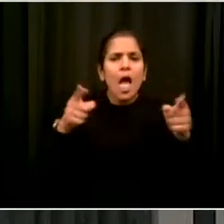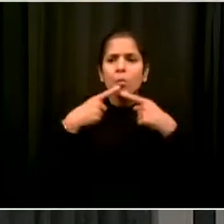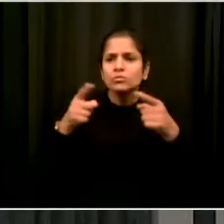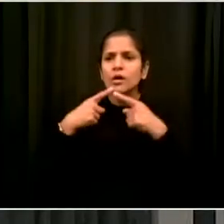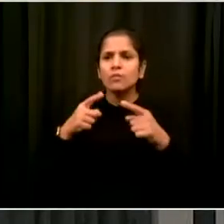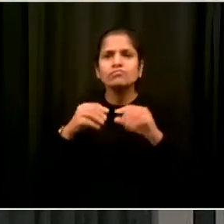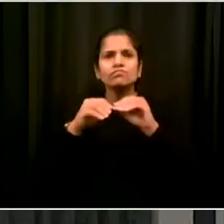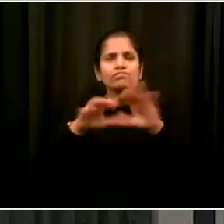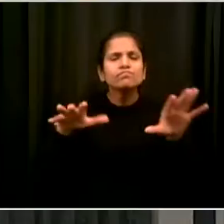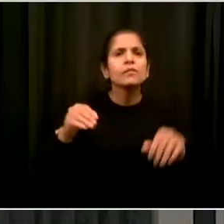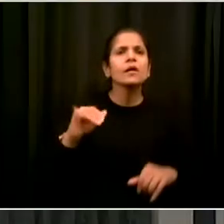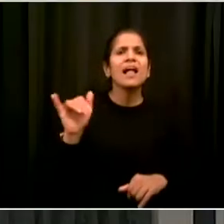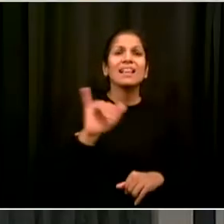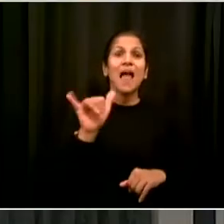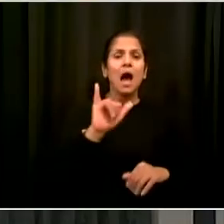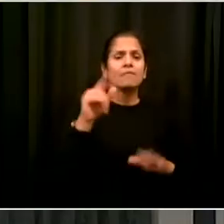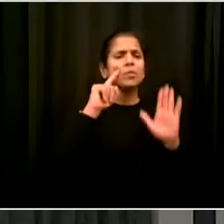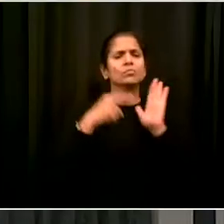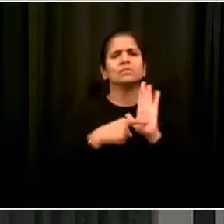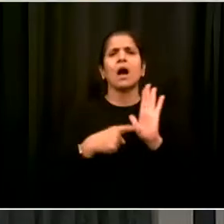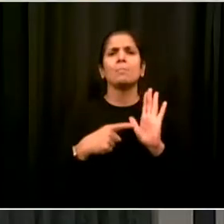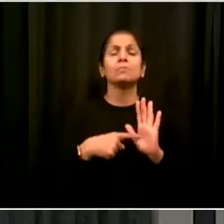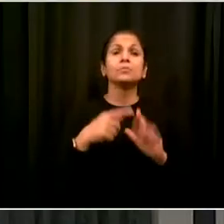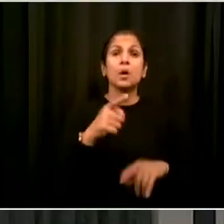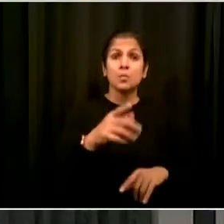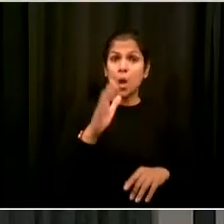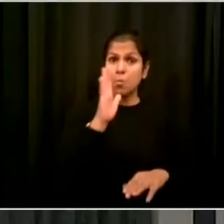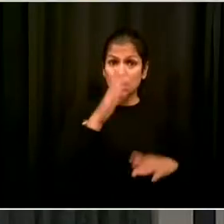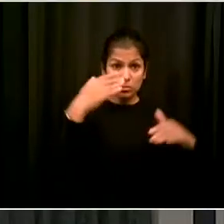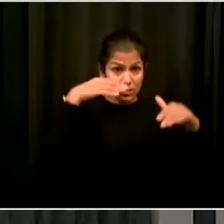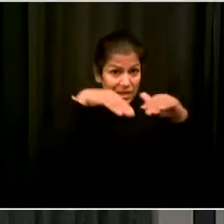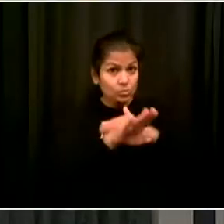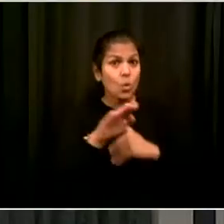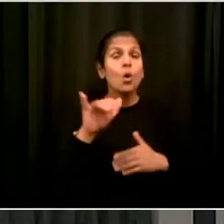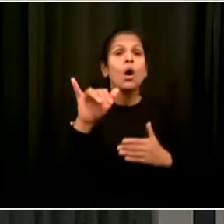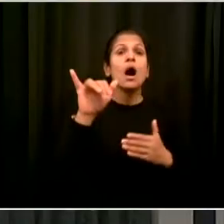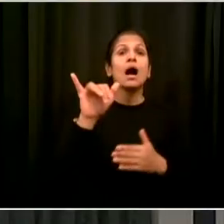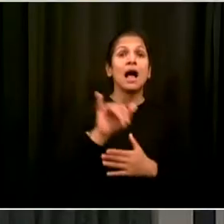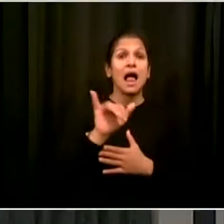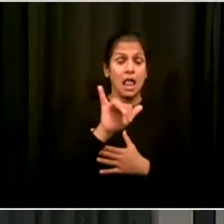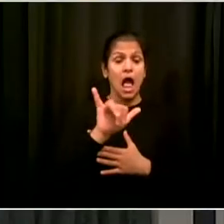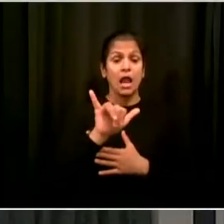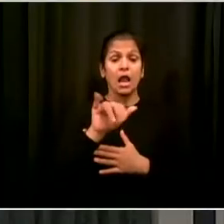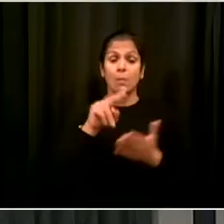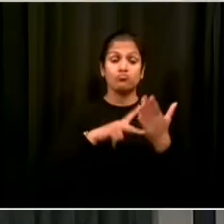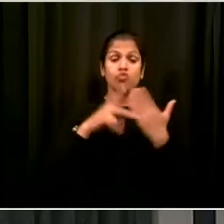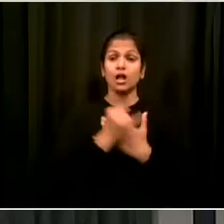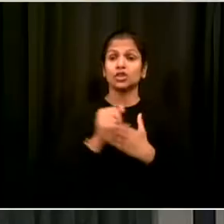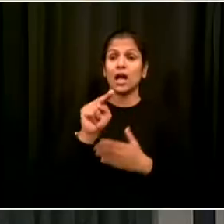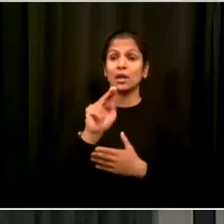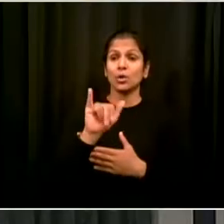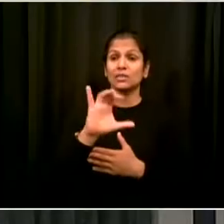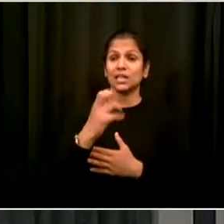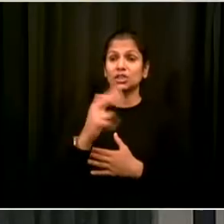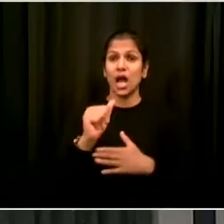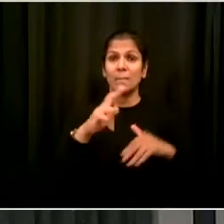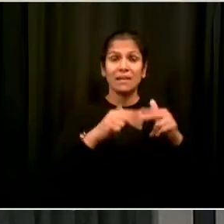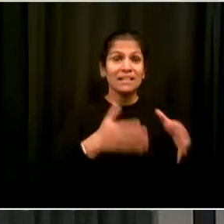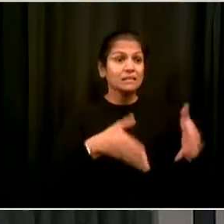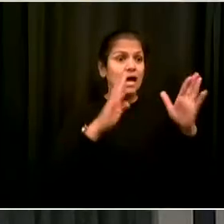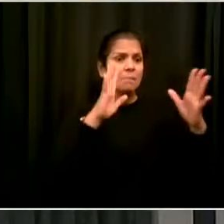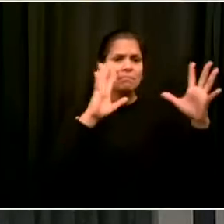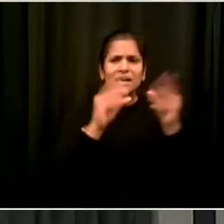out flyers or email blasts? How directly are